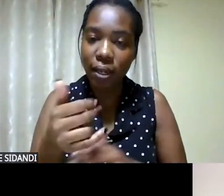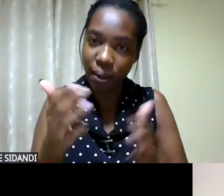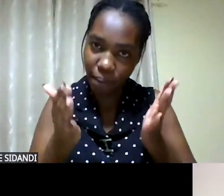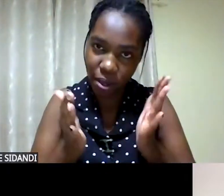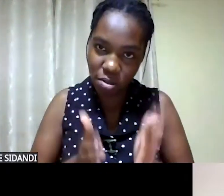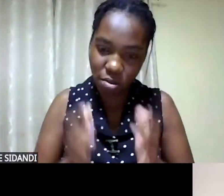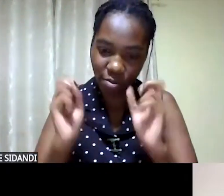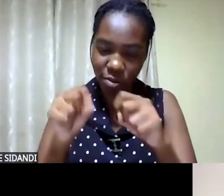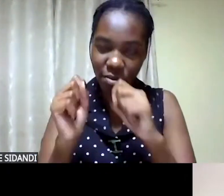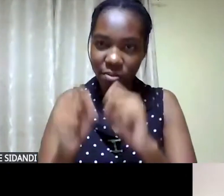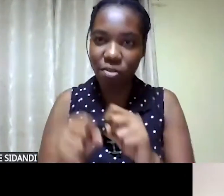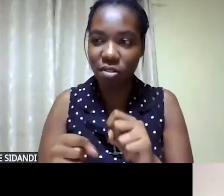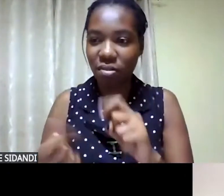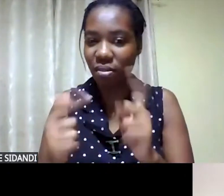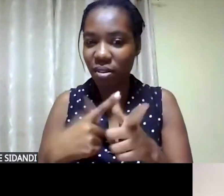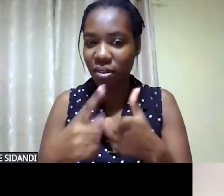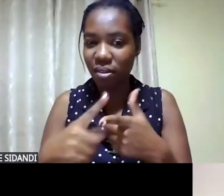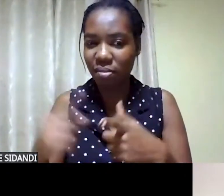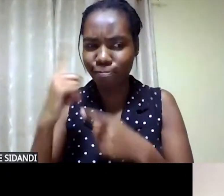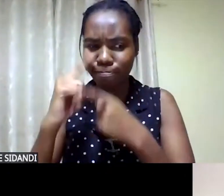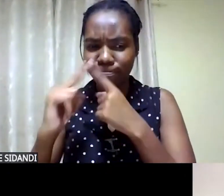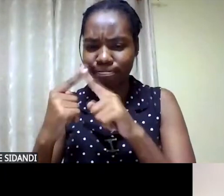were thinking of wanting to